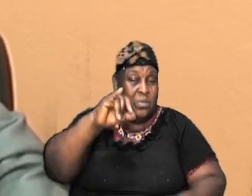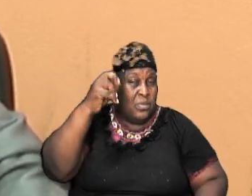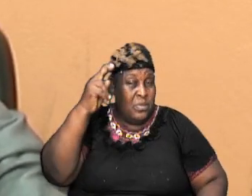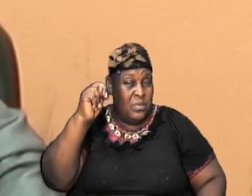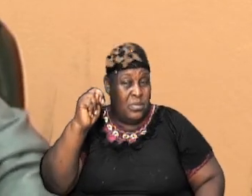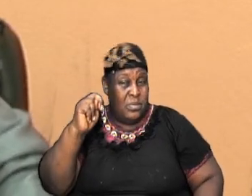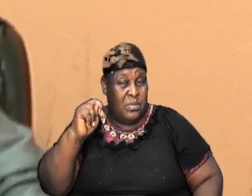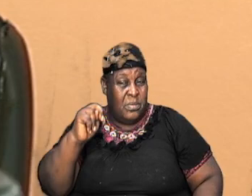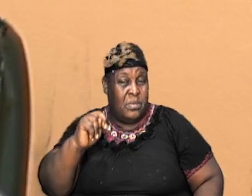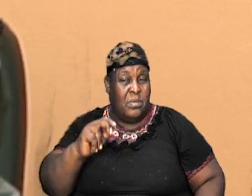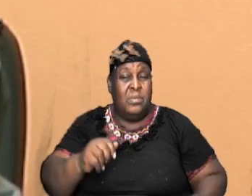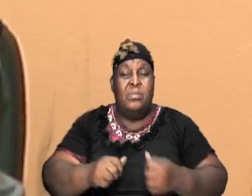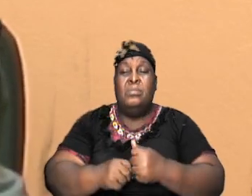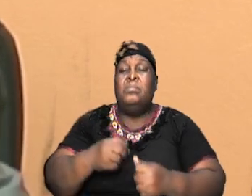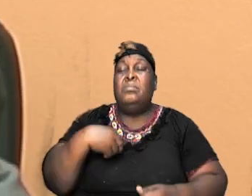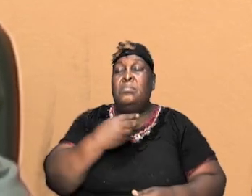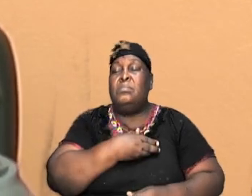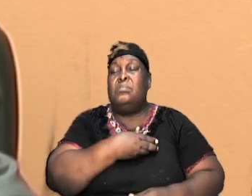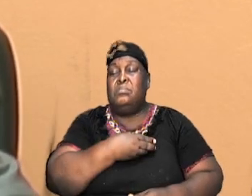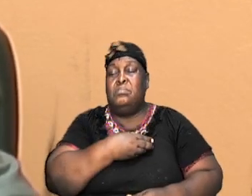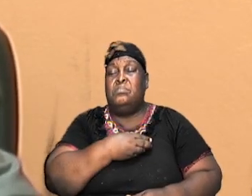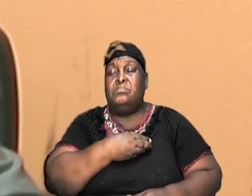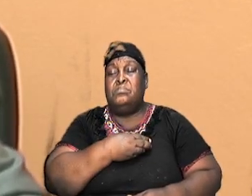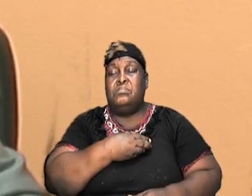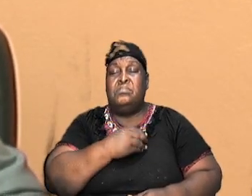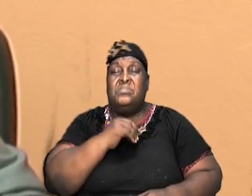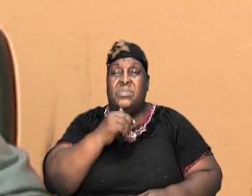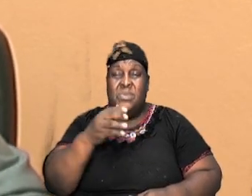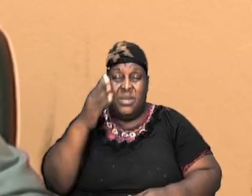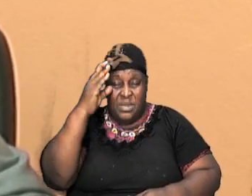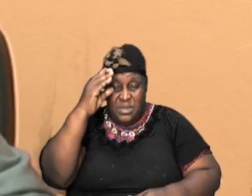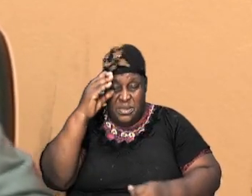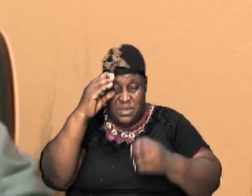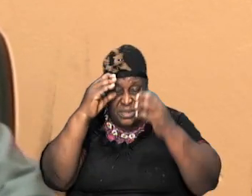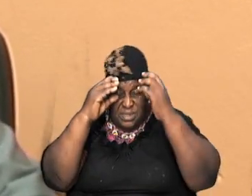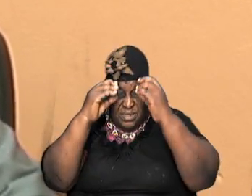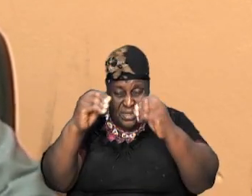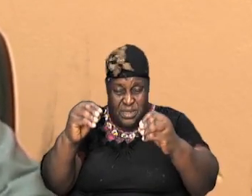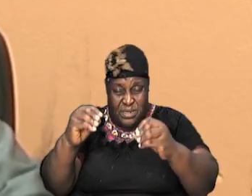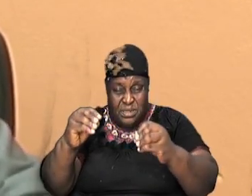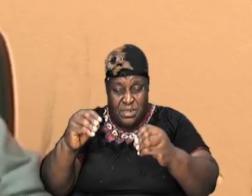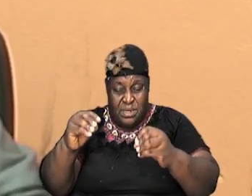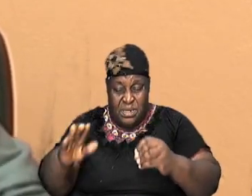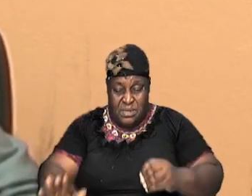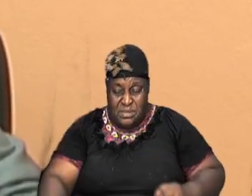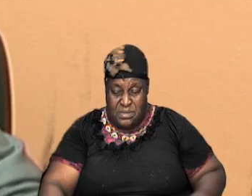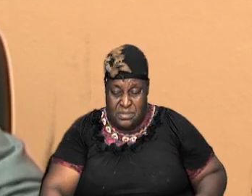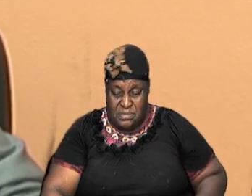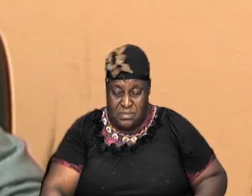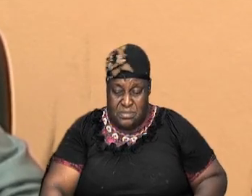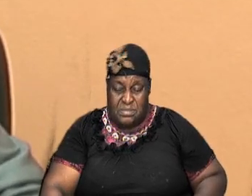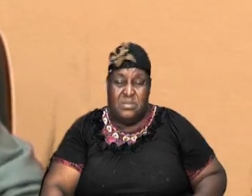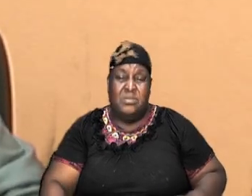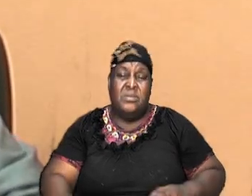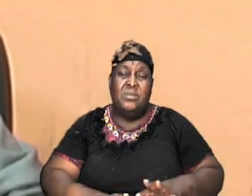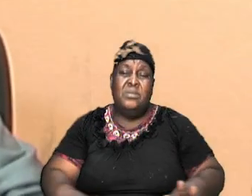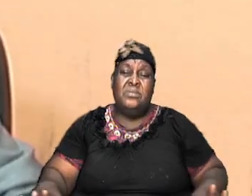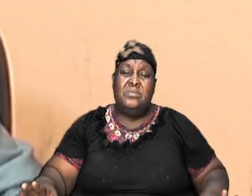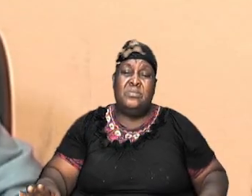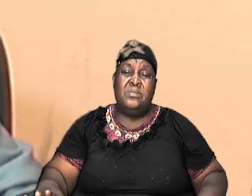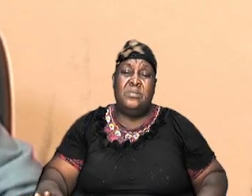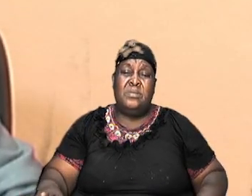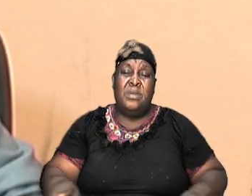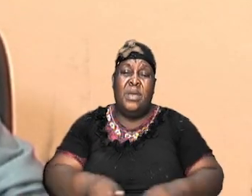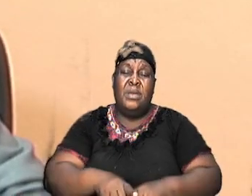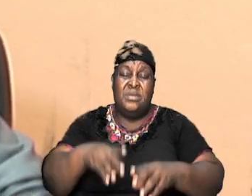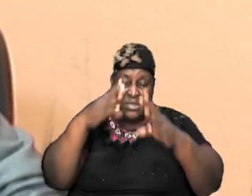Most of us probably would not teach a kindergarten class the same way we teach a bunch of adults. You know, we wouldn't do it, we